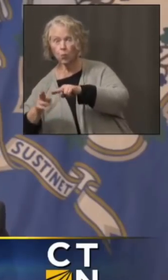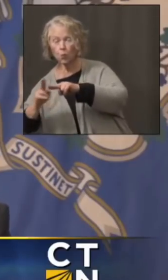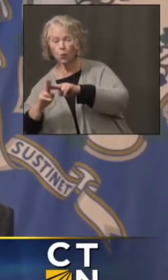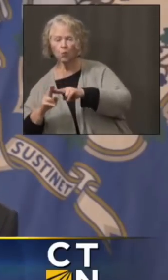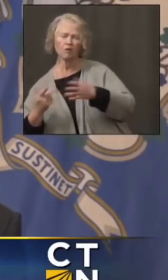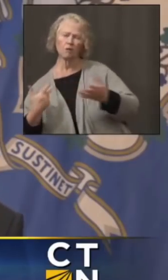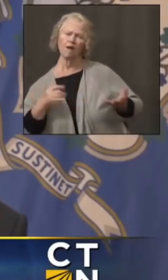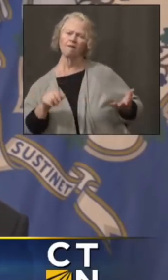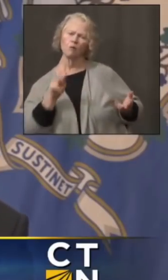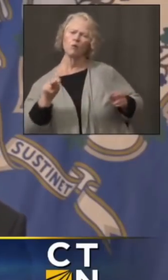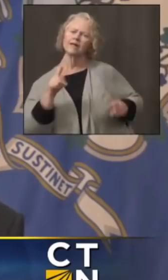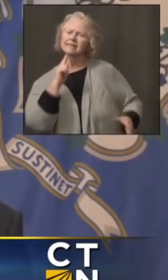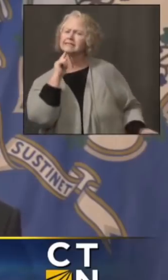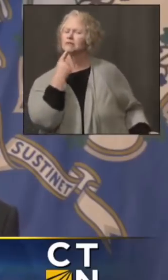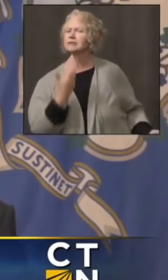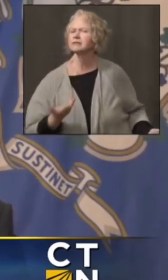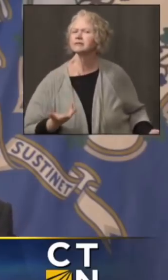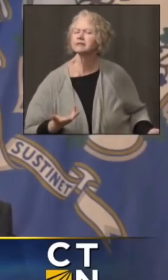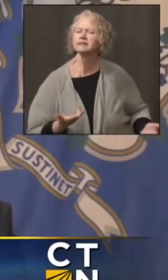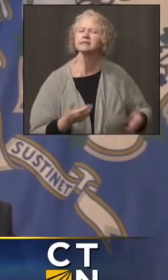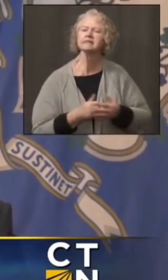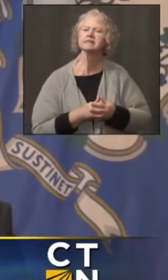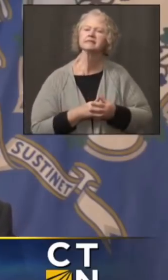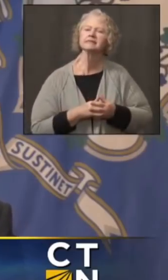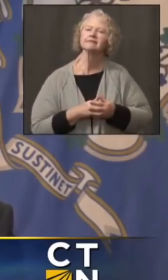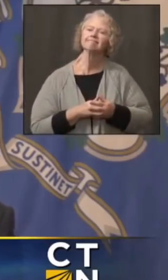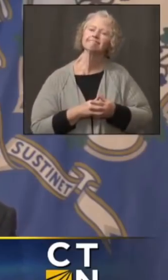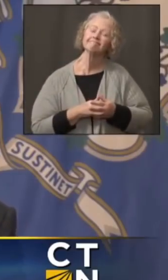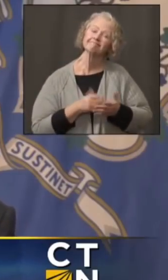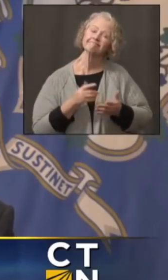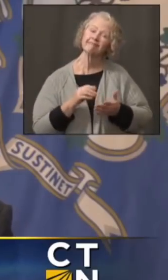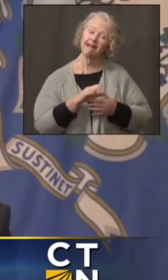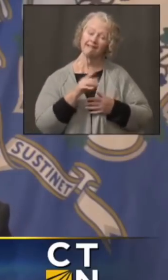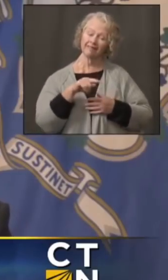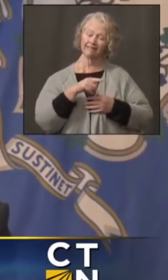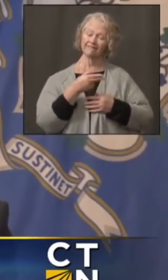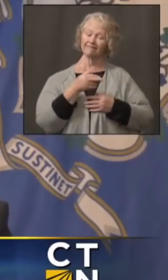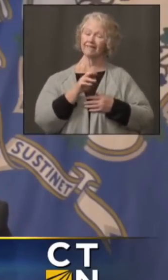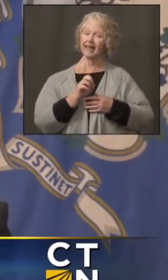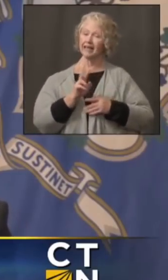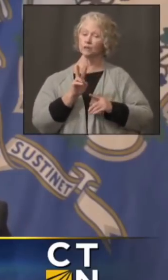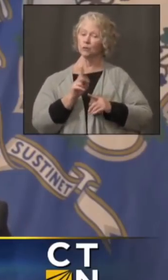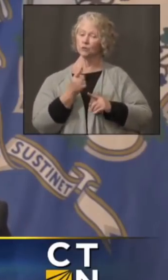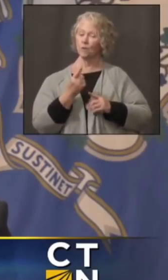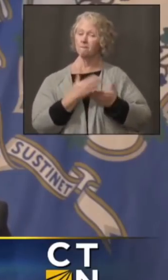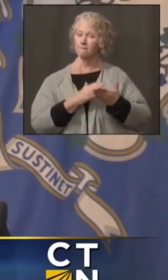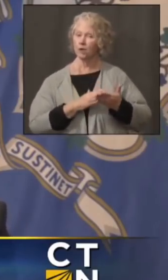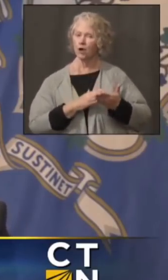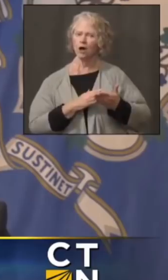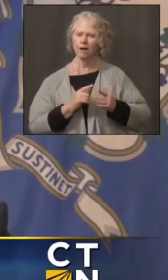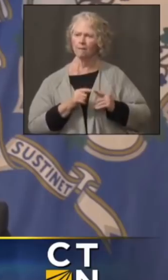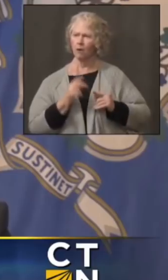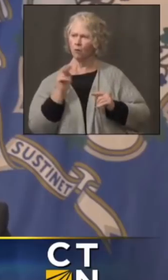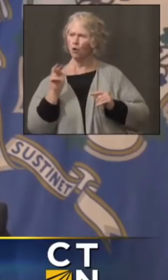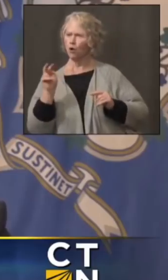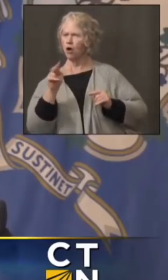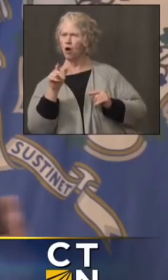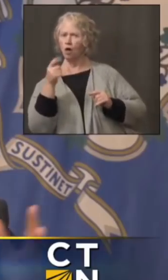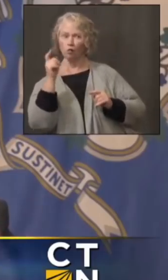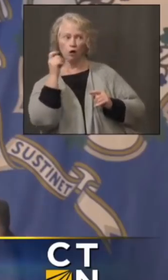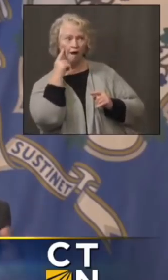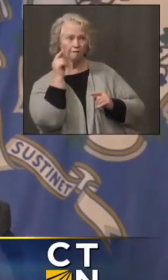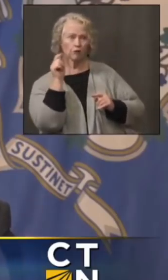take seriously. Obviously, when it comes to phase 2, that's one thing. We're also talking to our fellow governors about